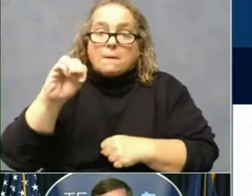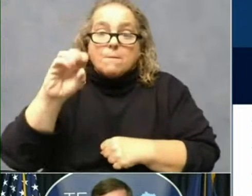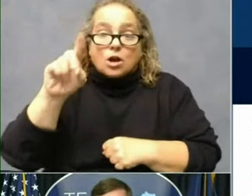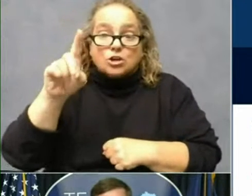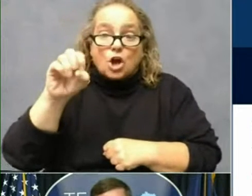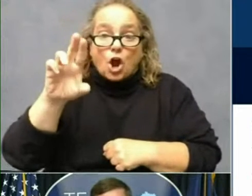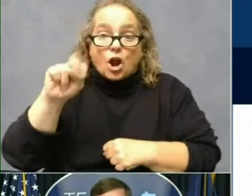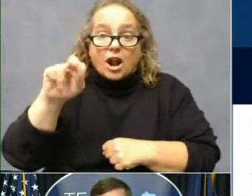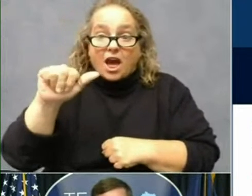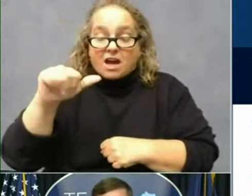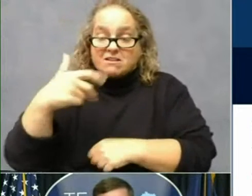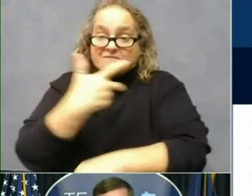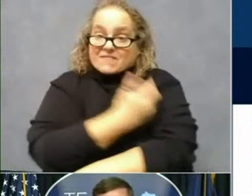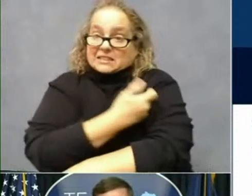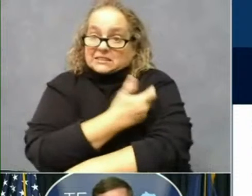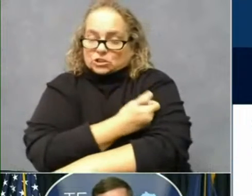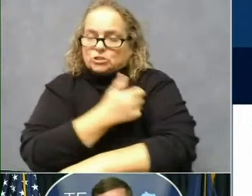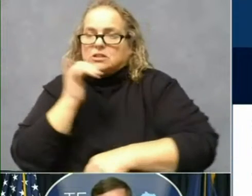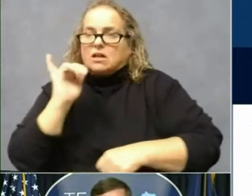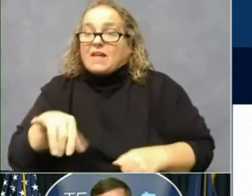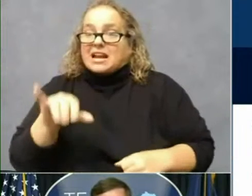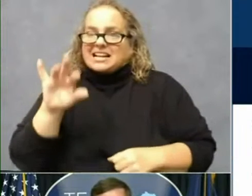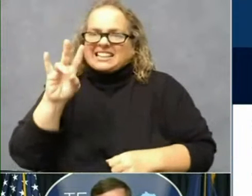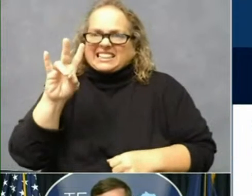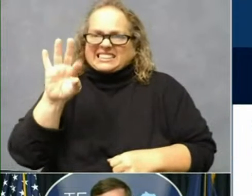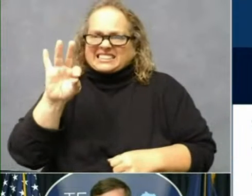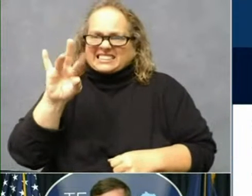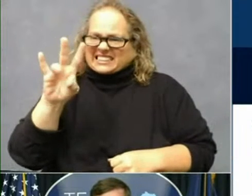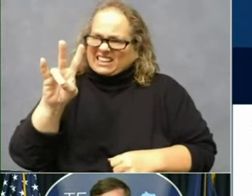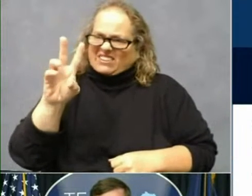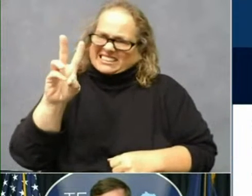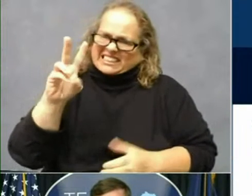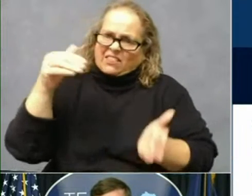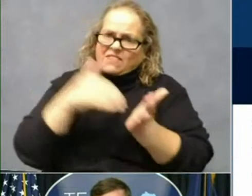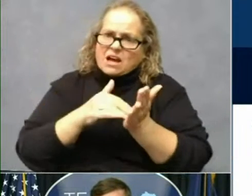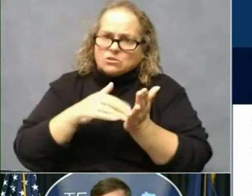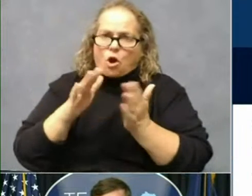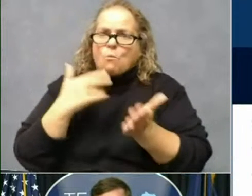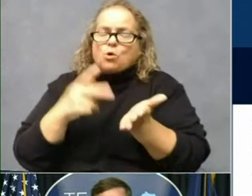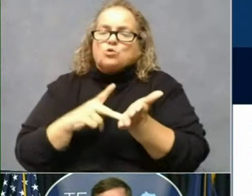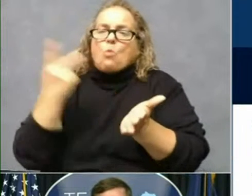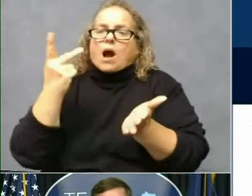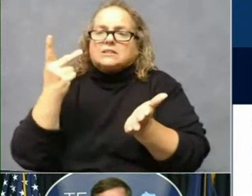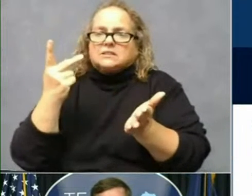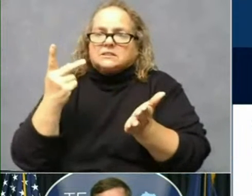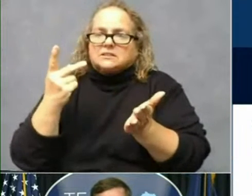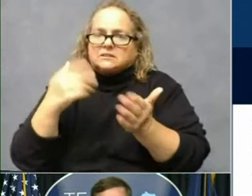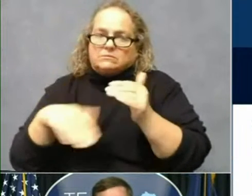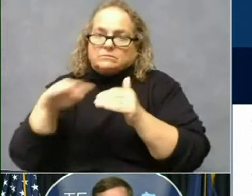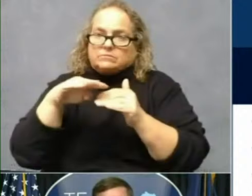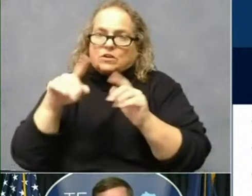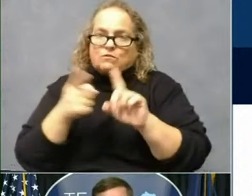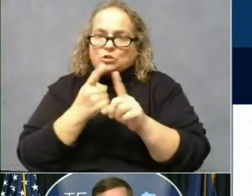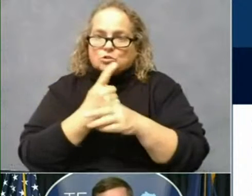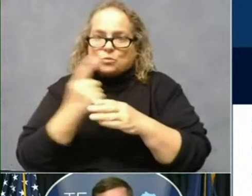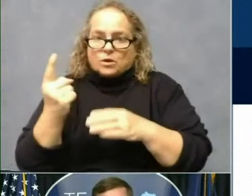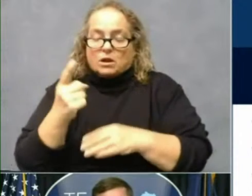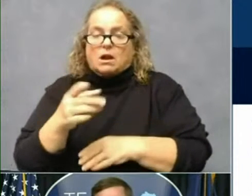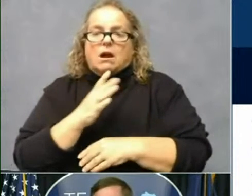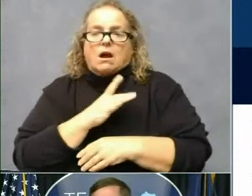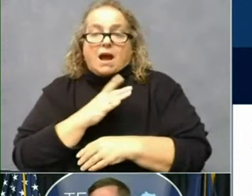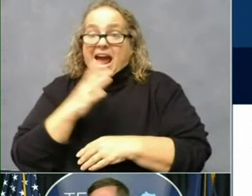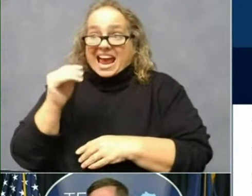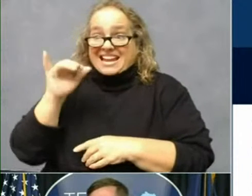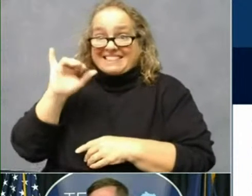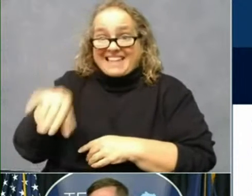it's almost twice as much as is available that first week. Even better, it doesn't require the deep refrigeration.